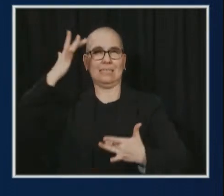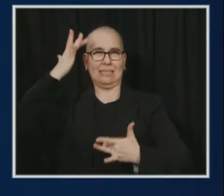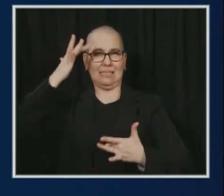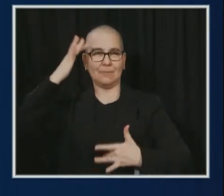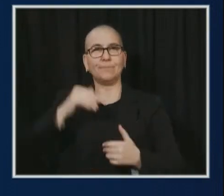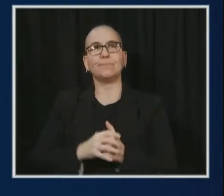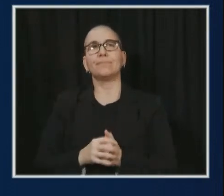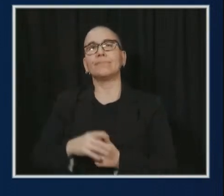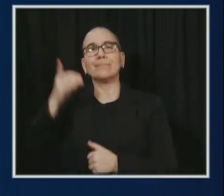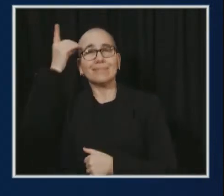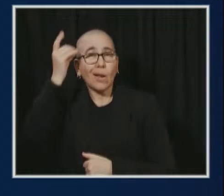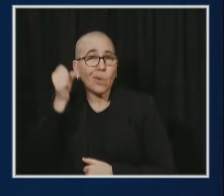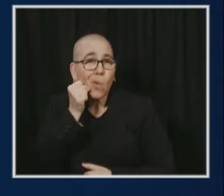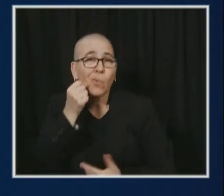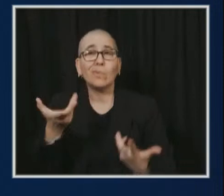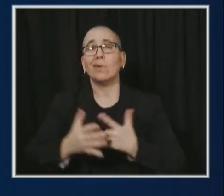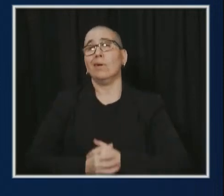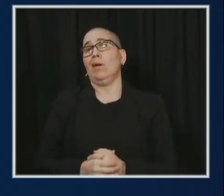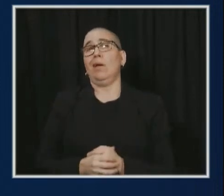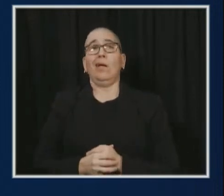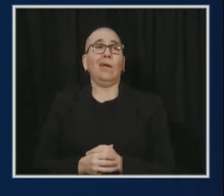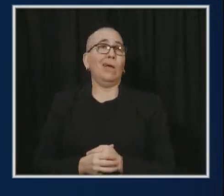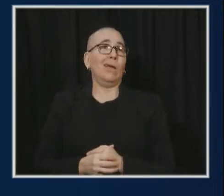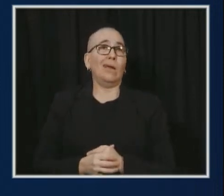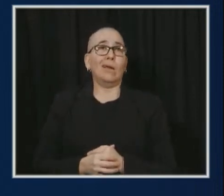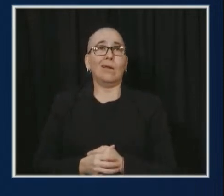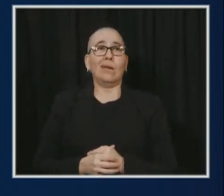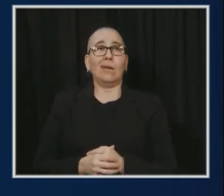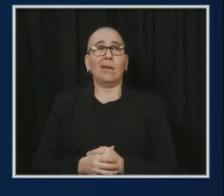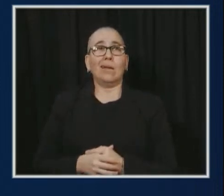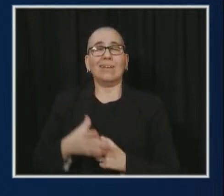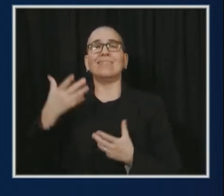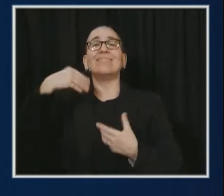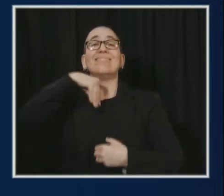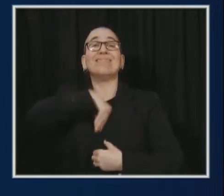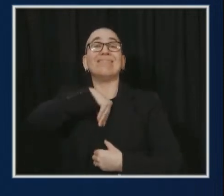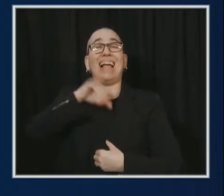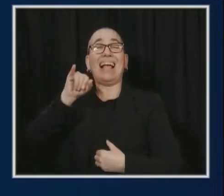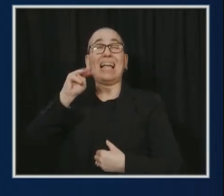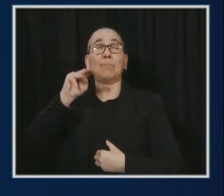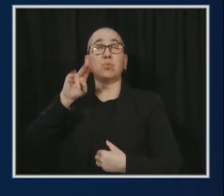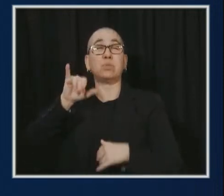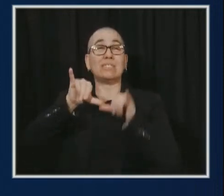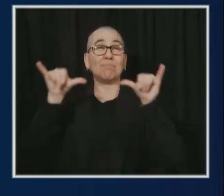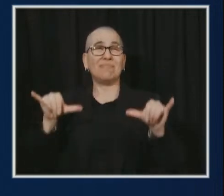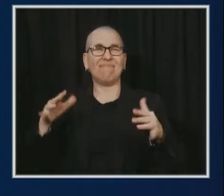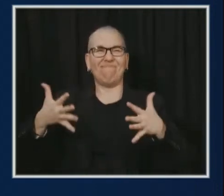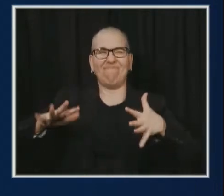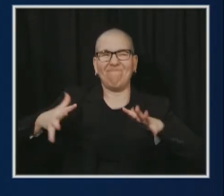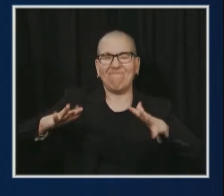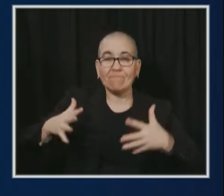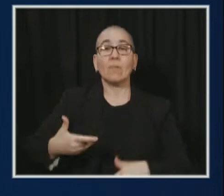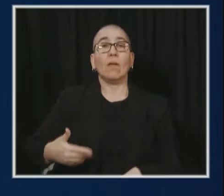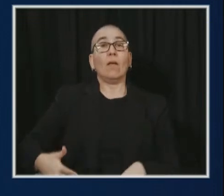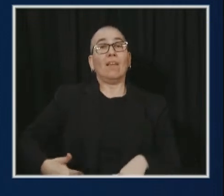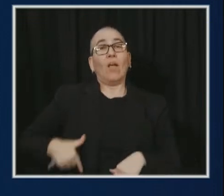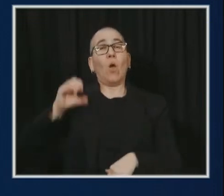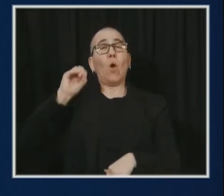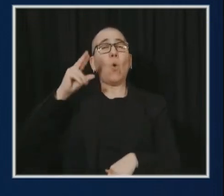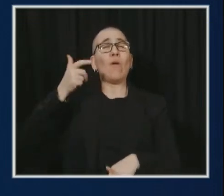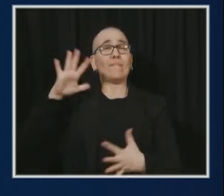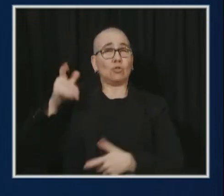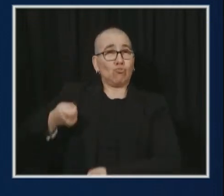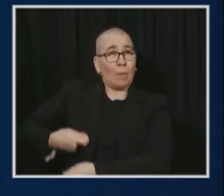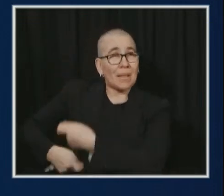cancer treatment, are immunocompromised specifically from solid organ transplants, or are